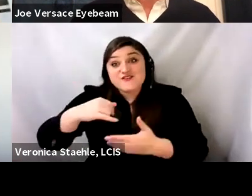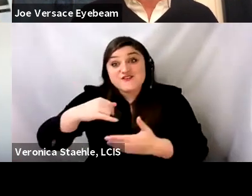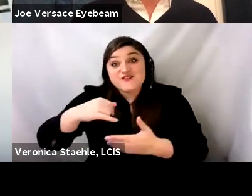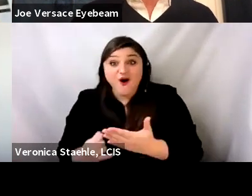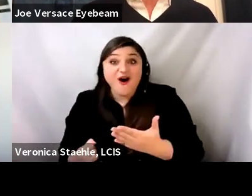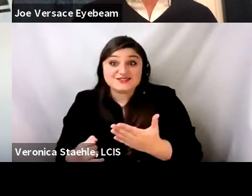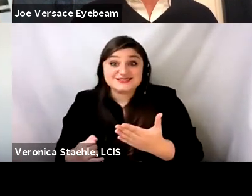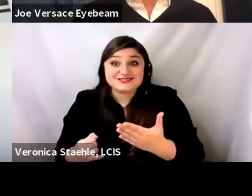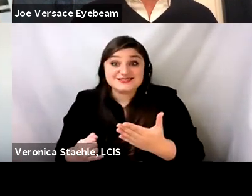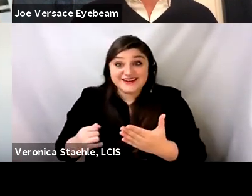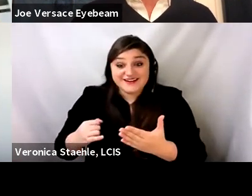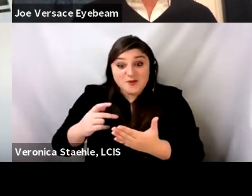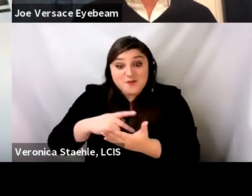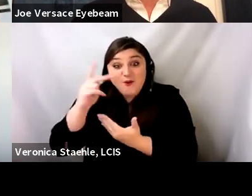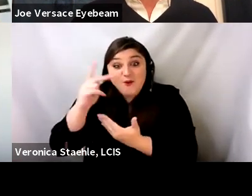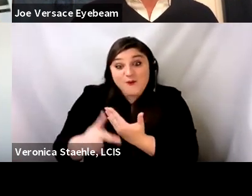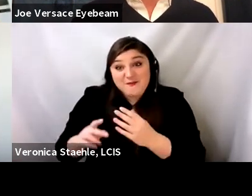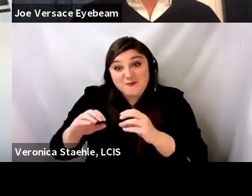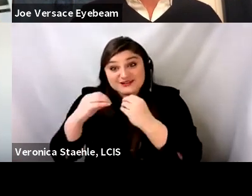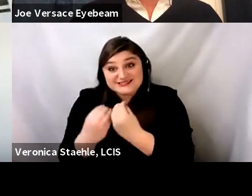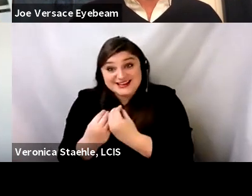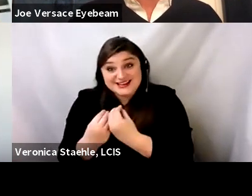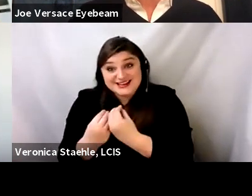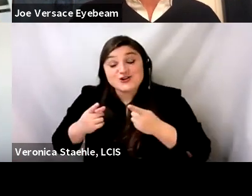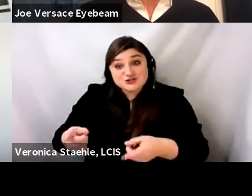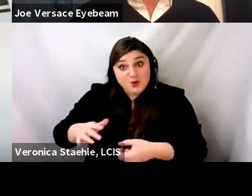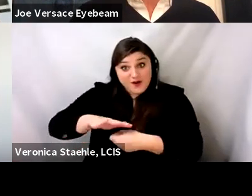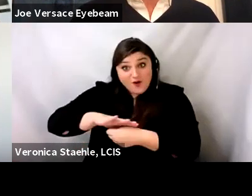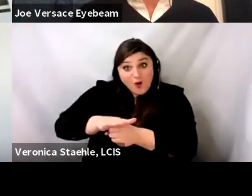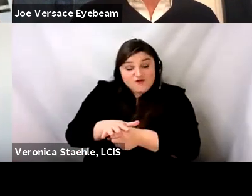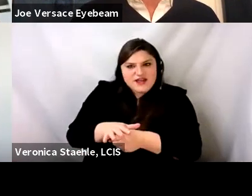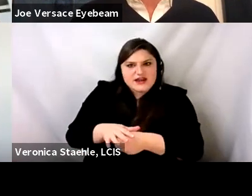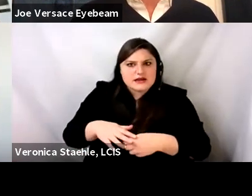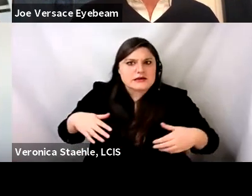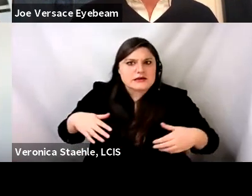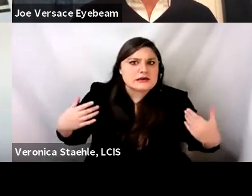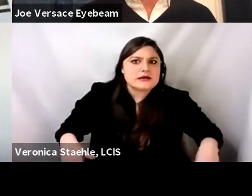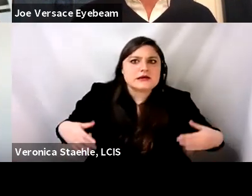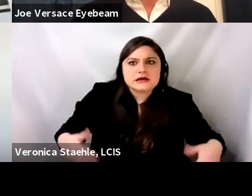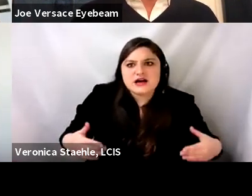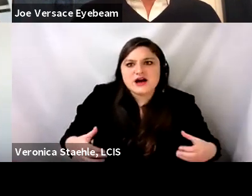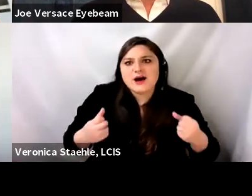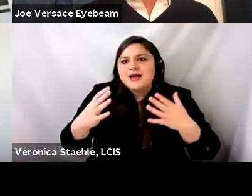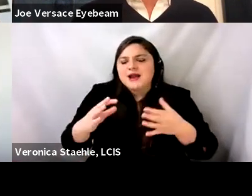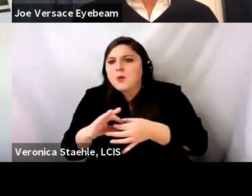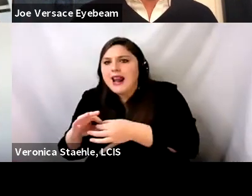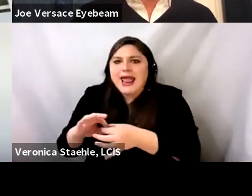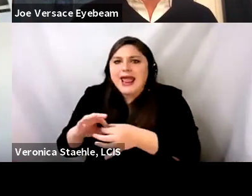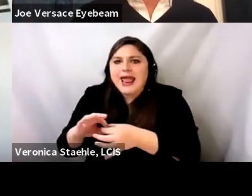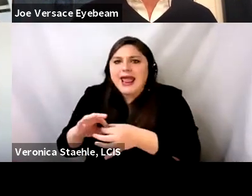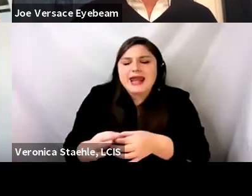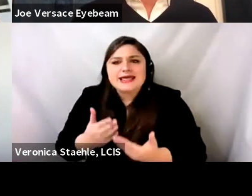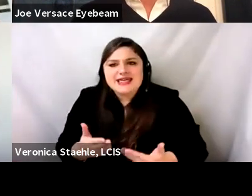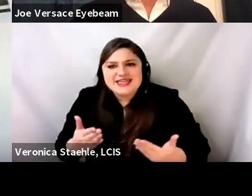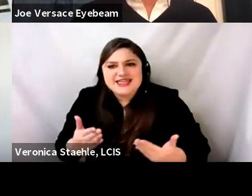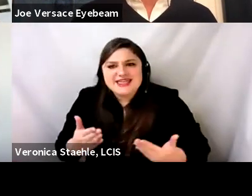corollary. And as a result, the folks that I would call on for funding, et cetera, I was having to make the